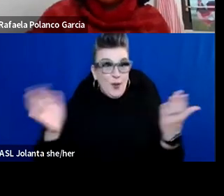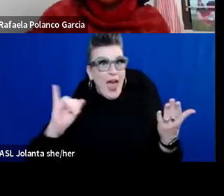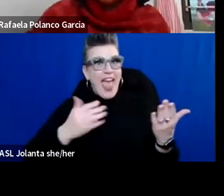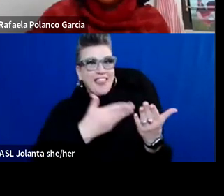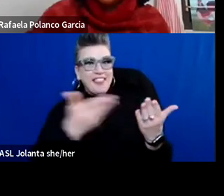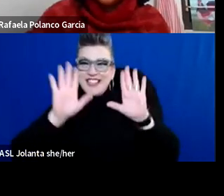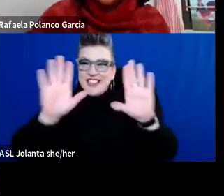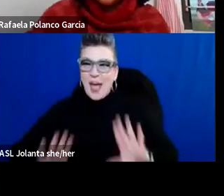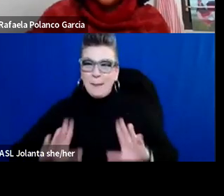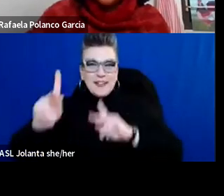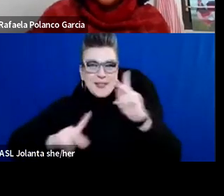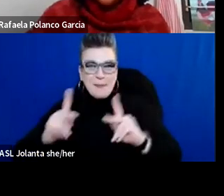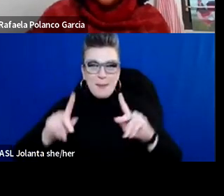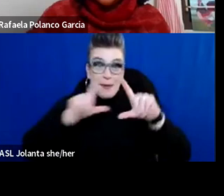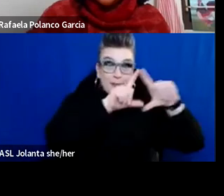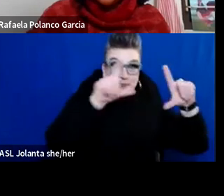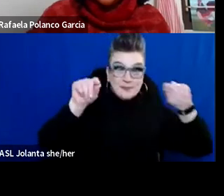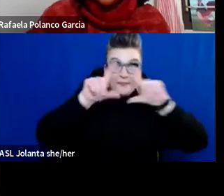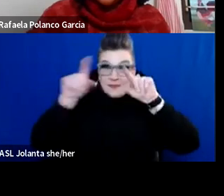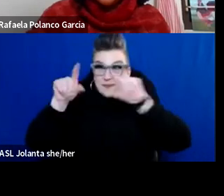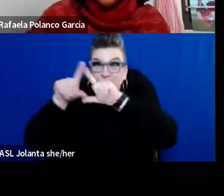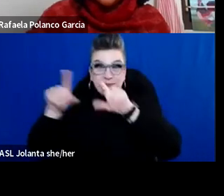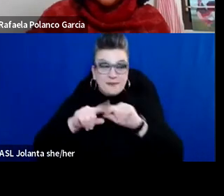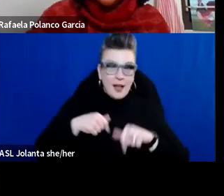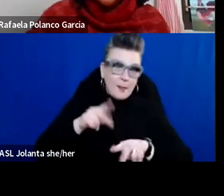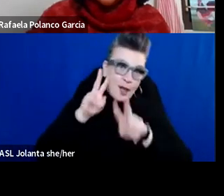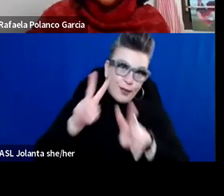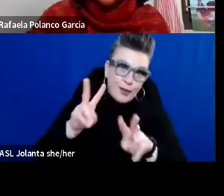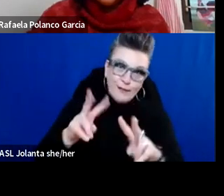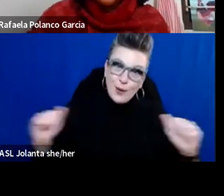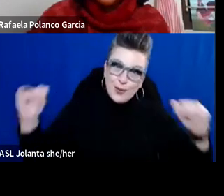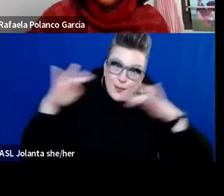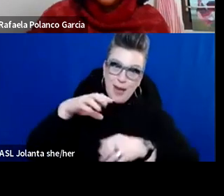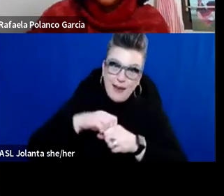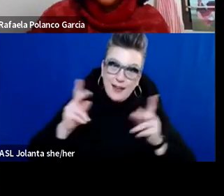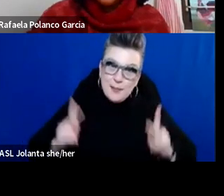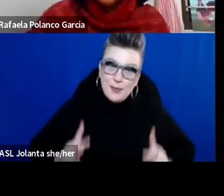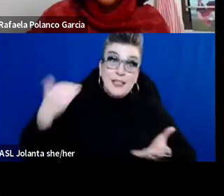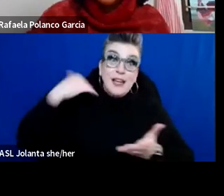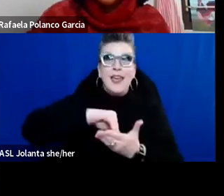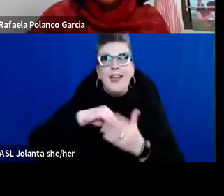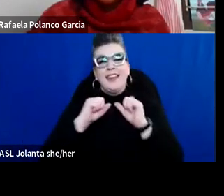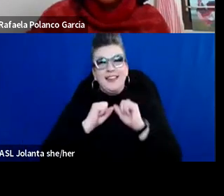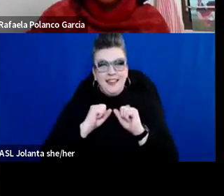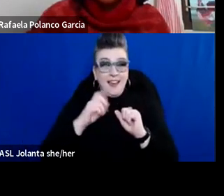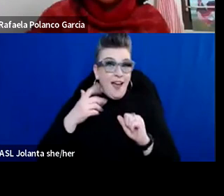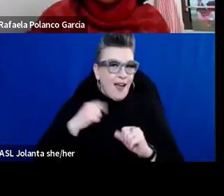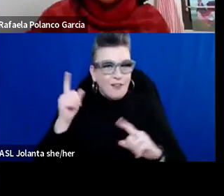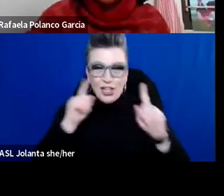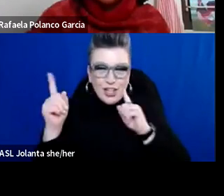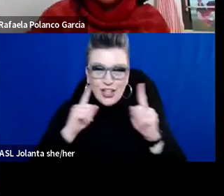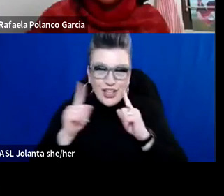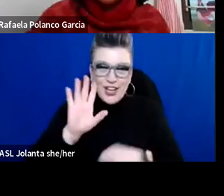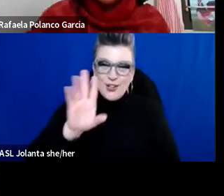can't wait until we are actually in person again which would be wonderful um i've heard about you and your great